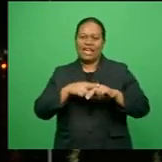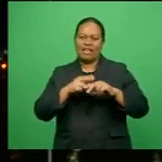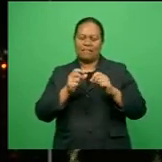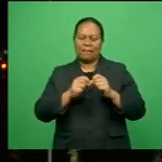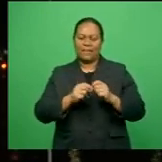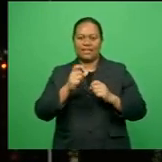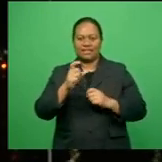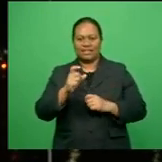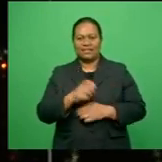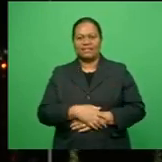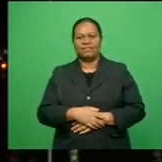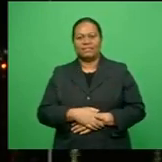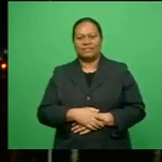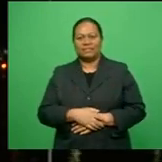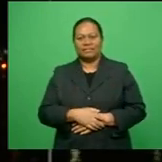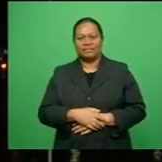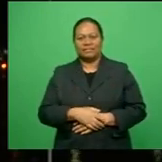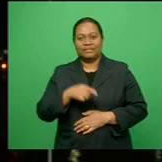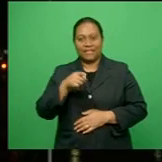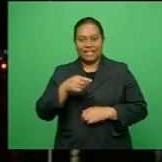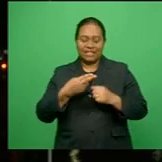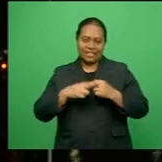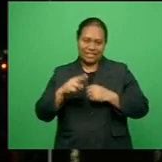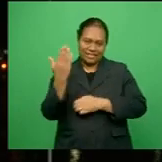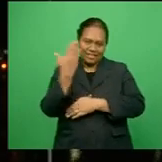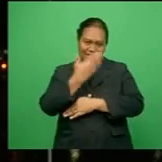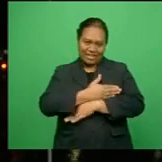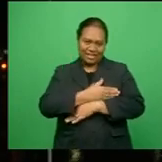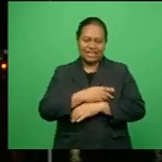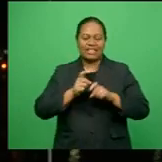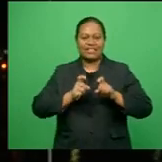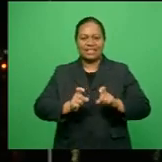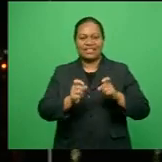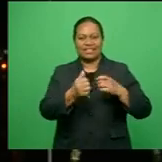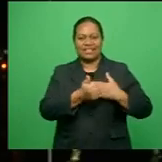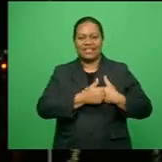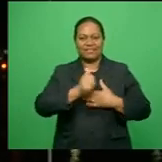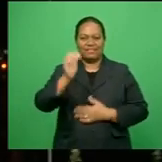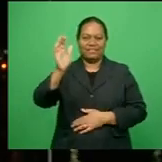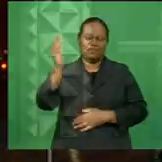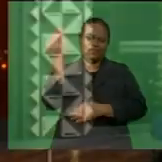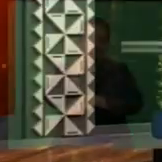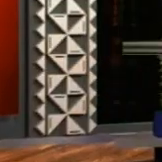hashtag FBC News. That's your news for tonight. Stay safe. Good night.